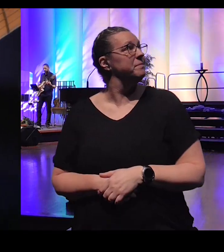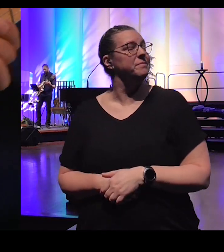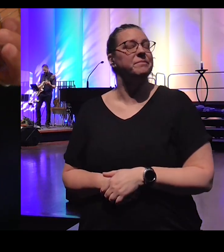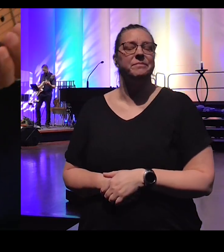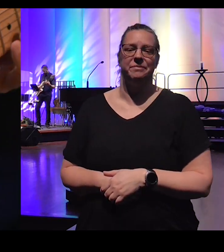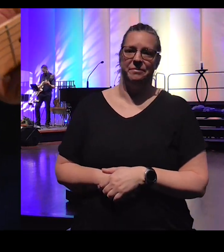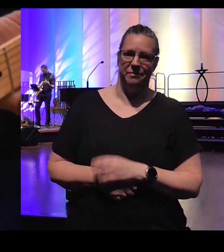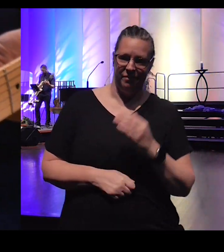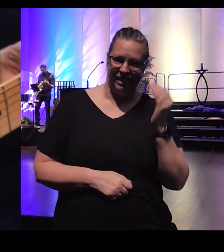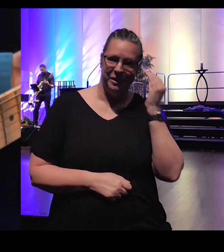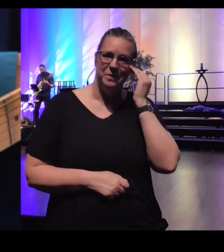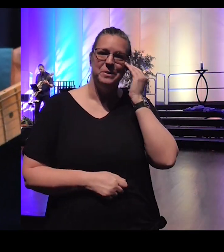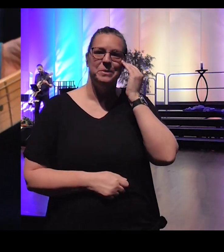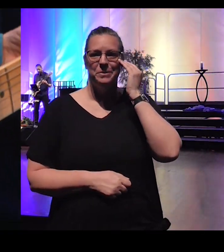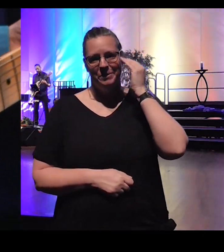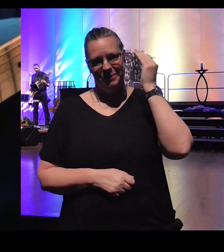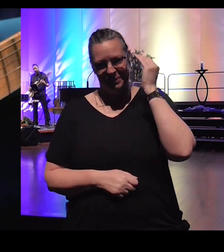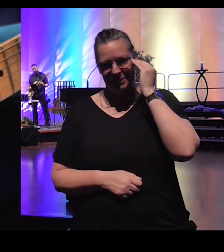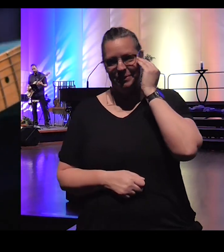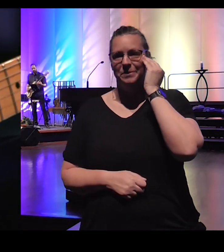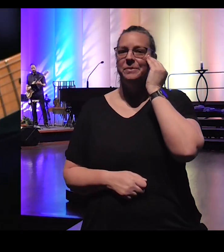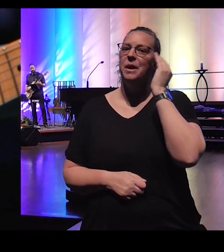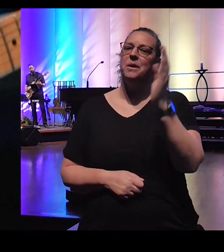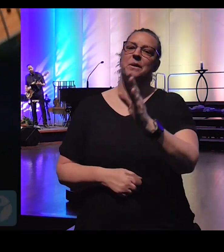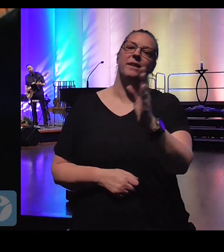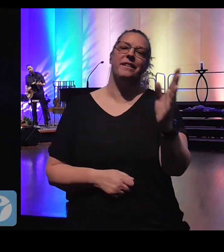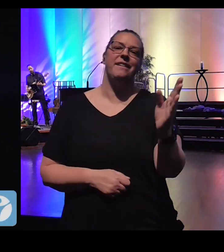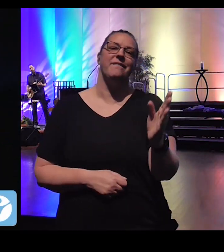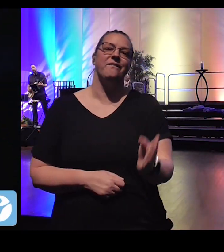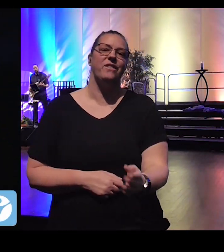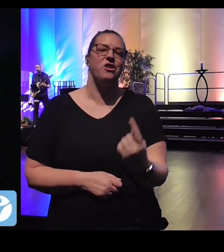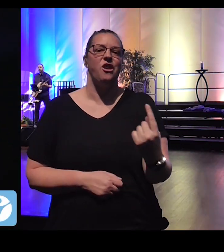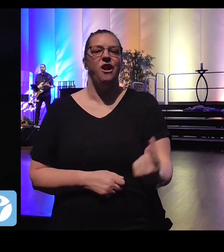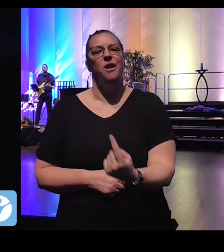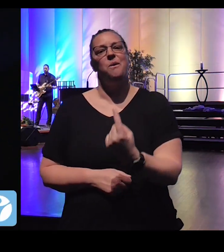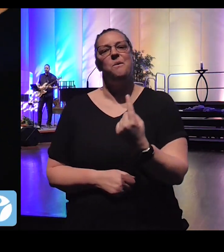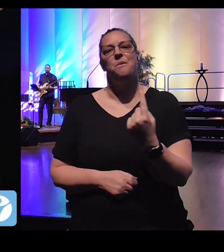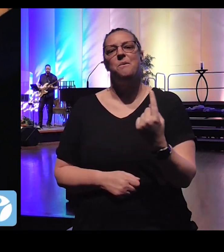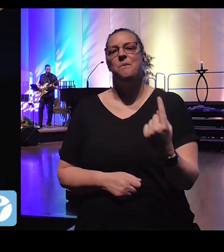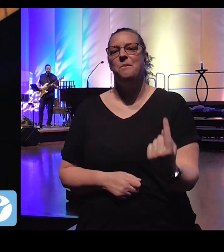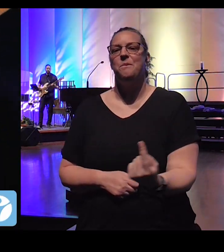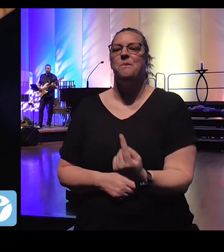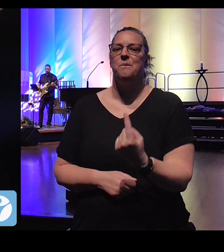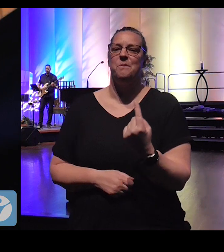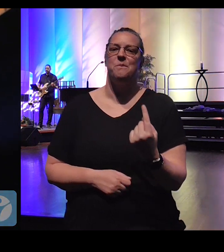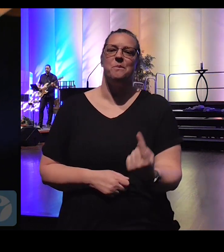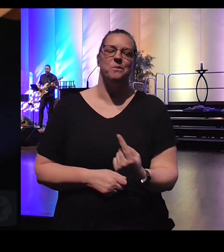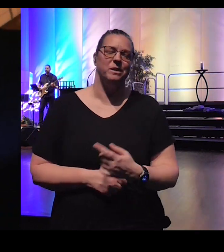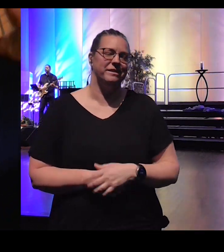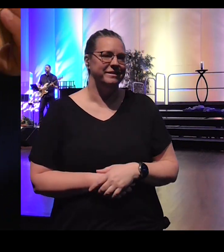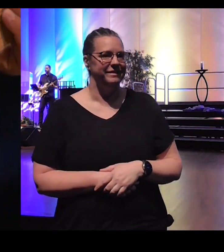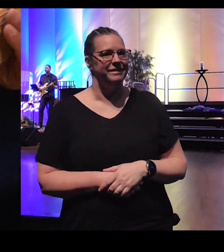when we know that we're never alone.